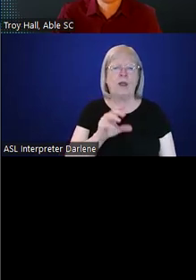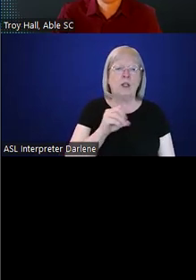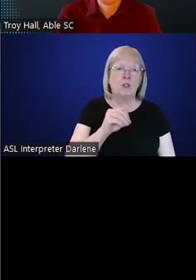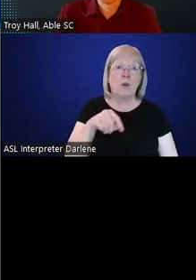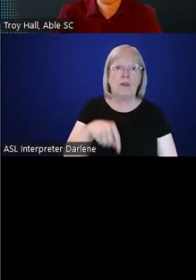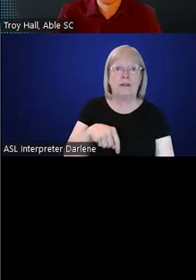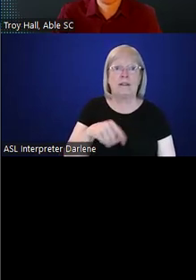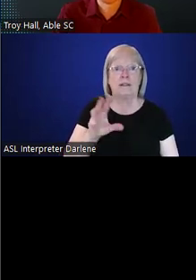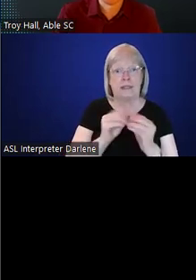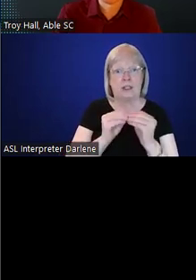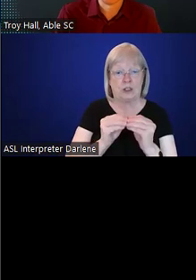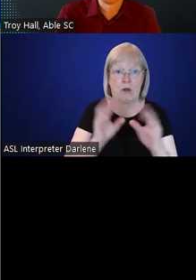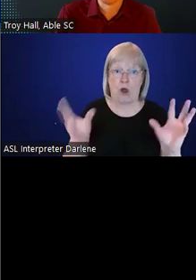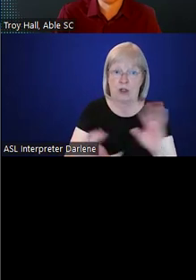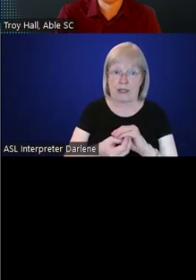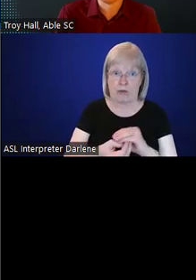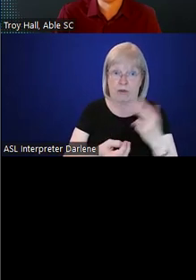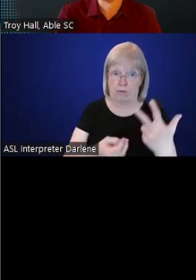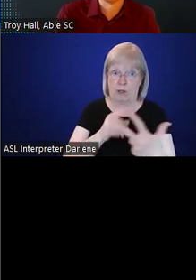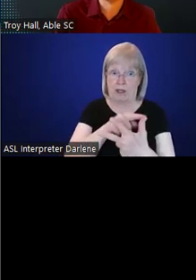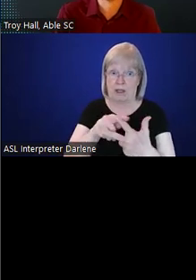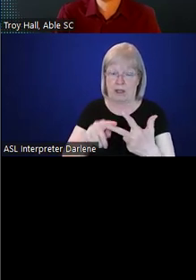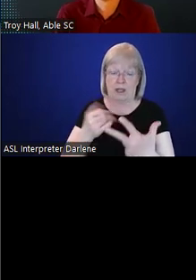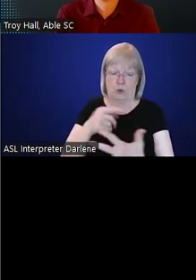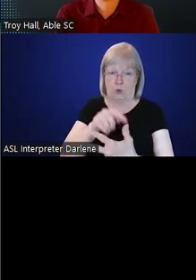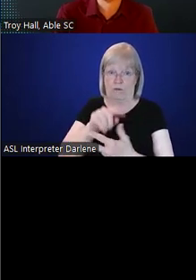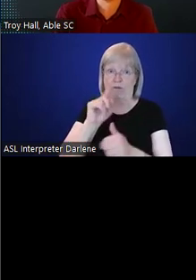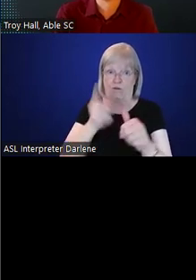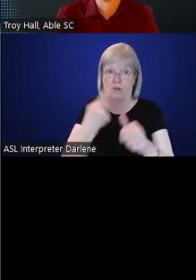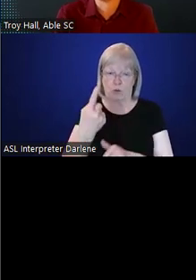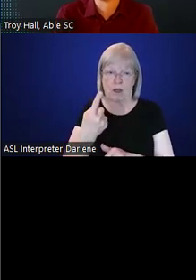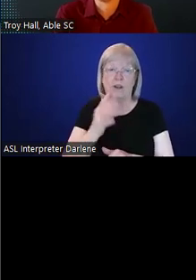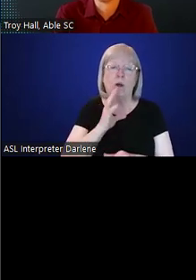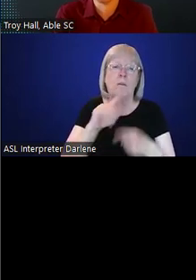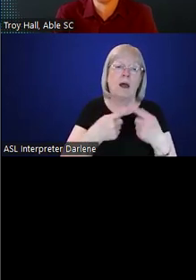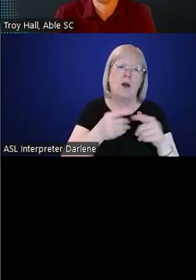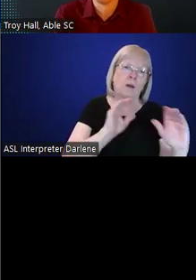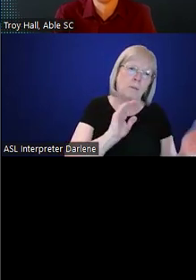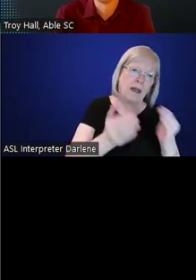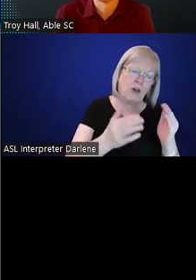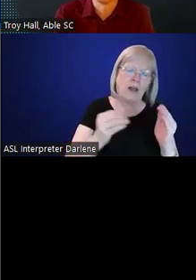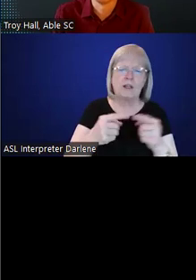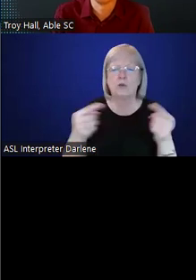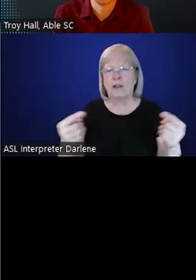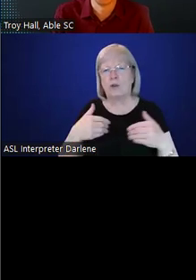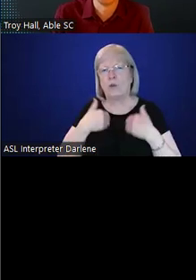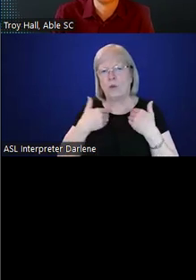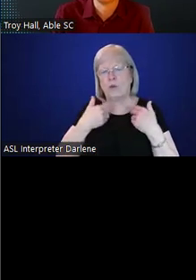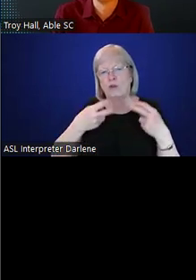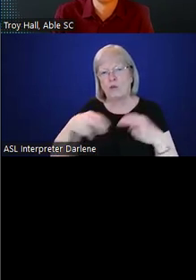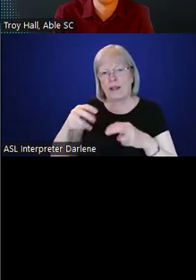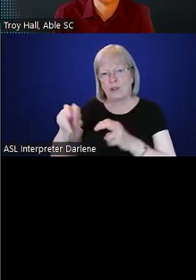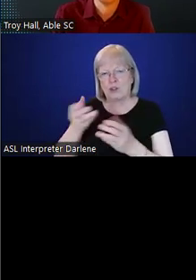so congrats, you're already starting step one. Today we're going to be talking about comparing and contrasting youth transition services across publicly